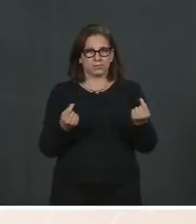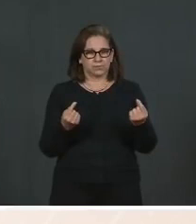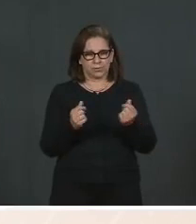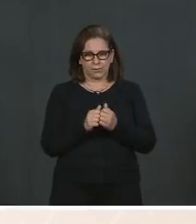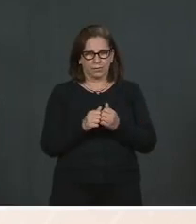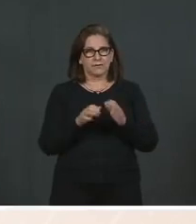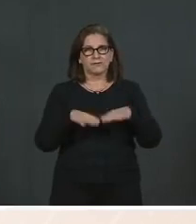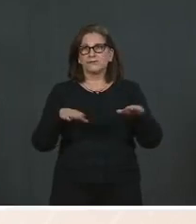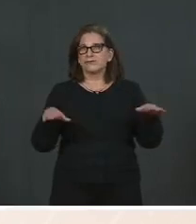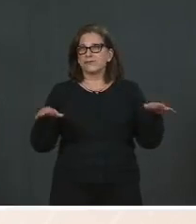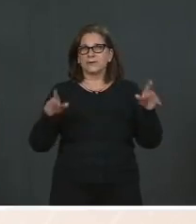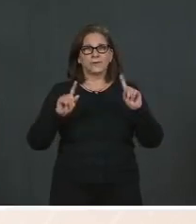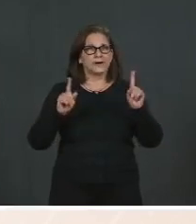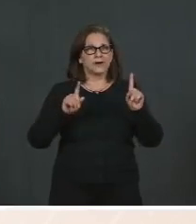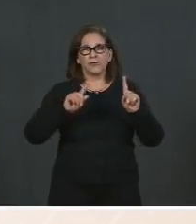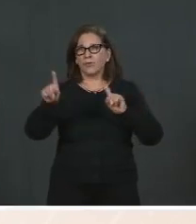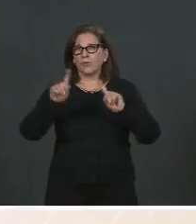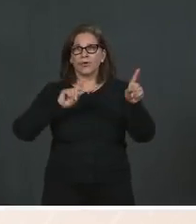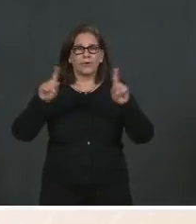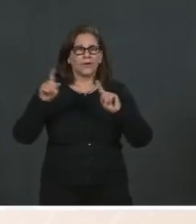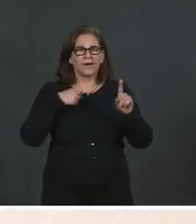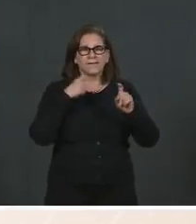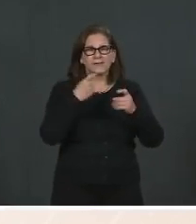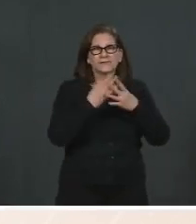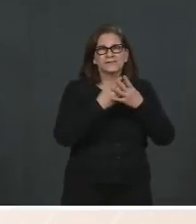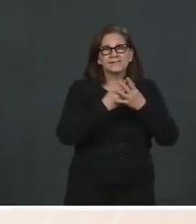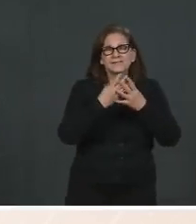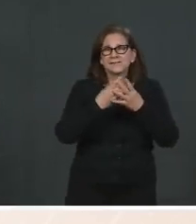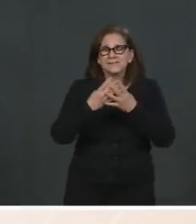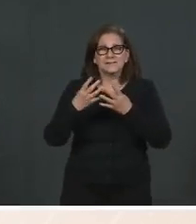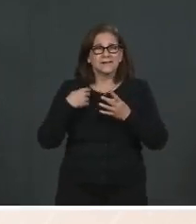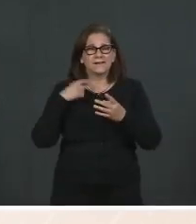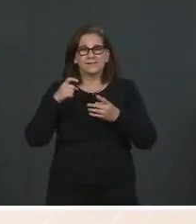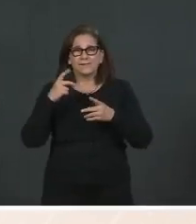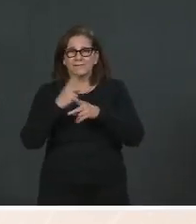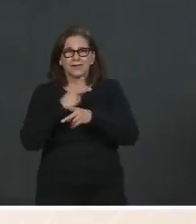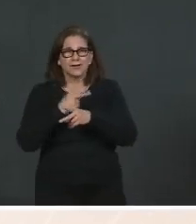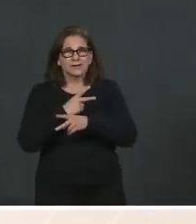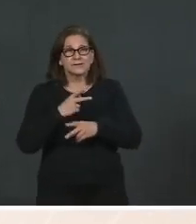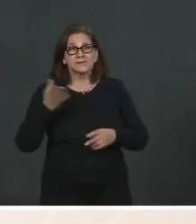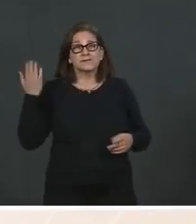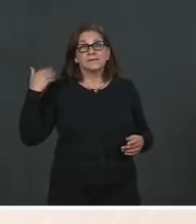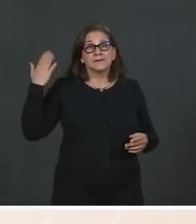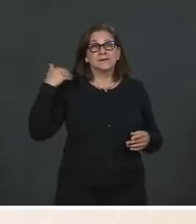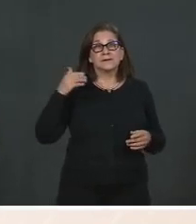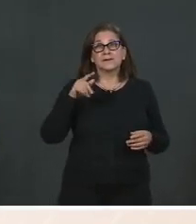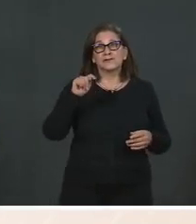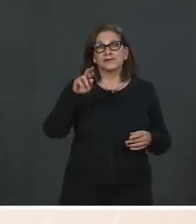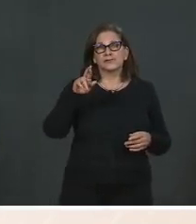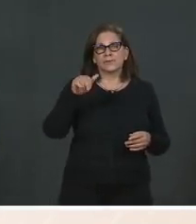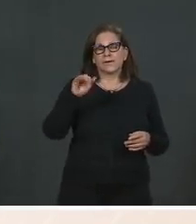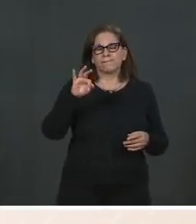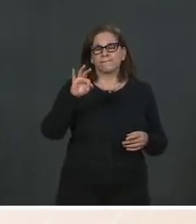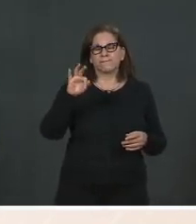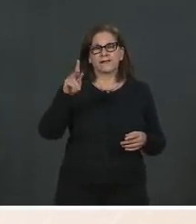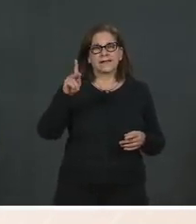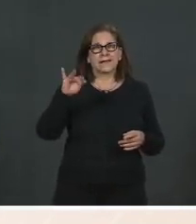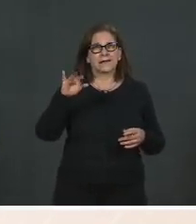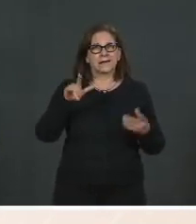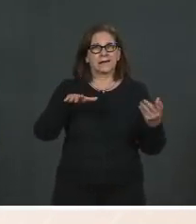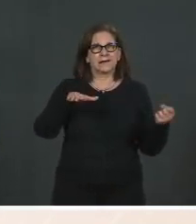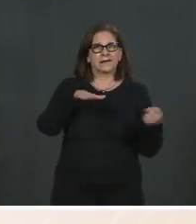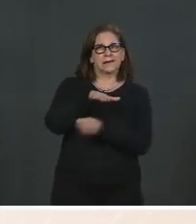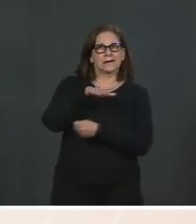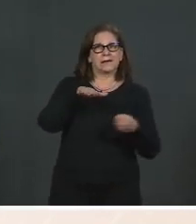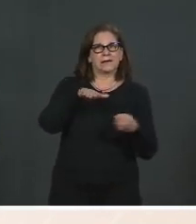this process because in the past there have been scenarios where there has been trafficking. We want to, of course, avoid that. Sometimes that's why it takes a little bit longer and where we're